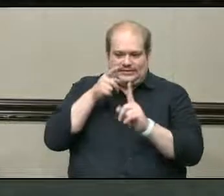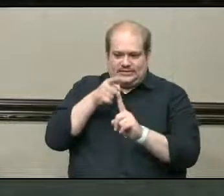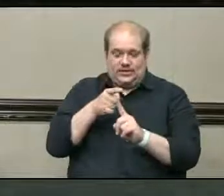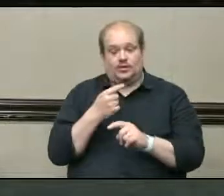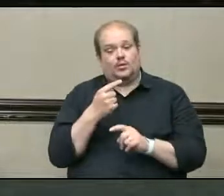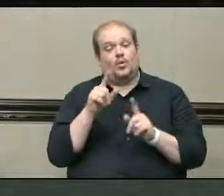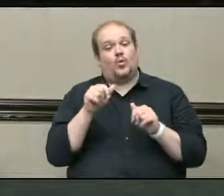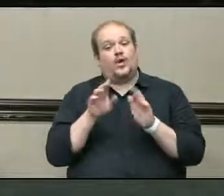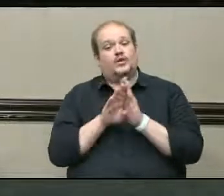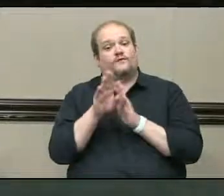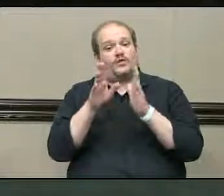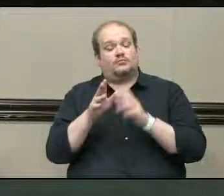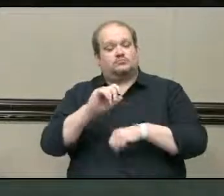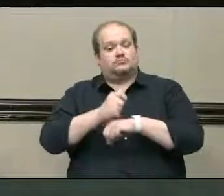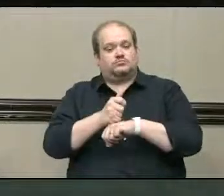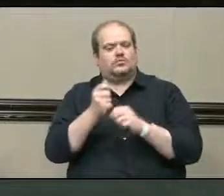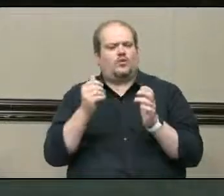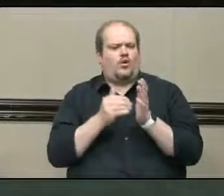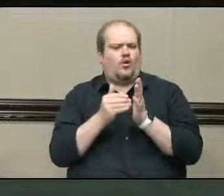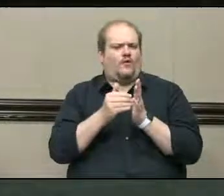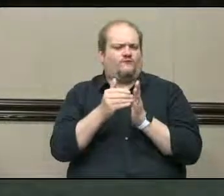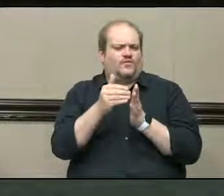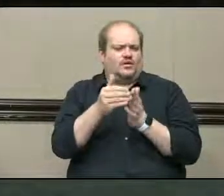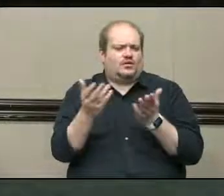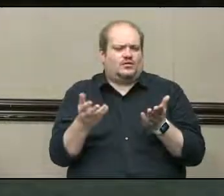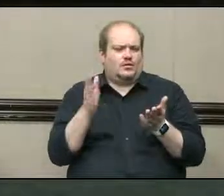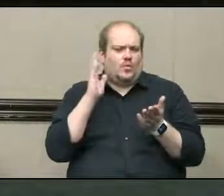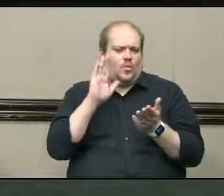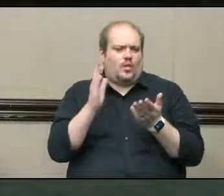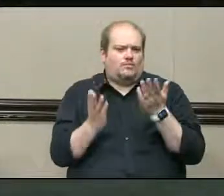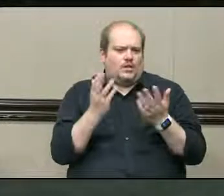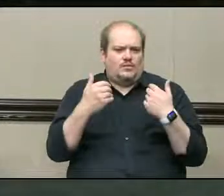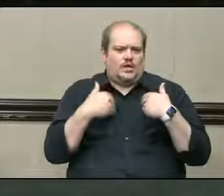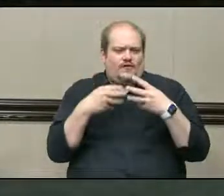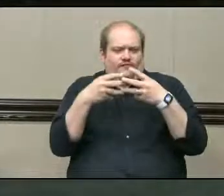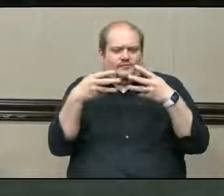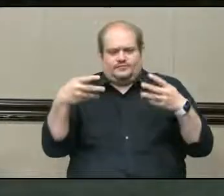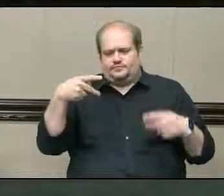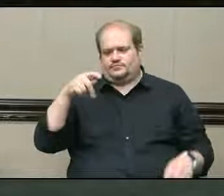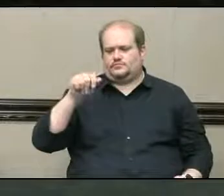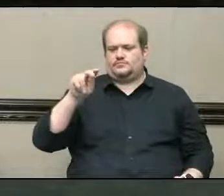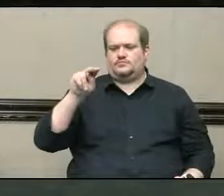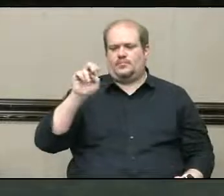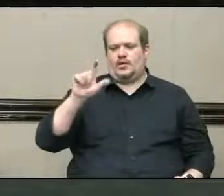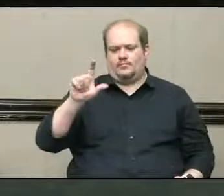when a development comes in, a lot of times they may have panels of